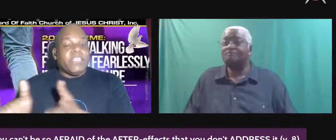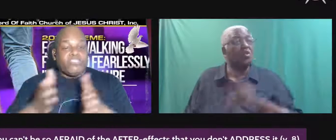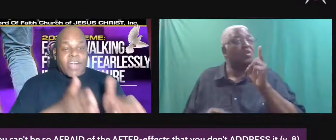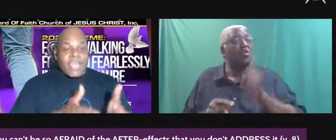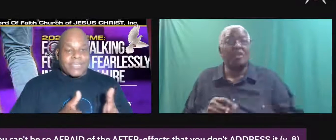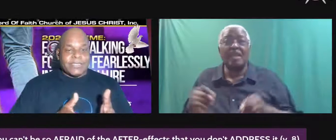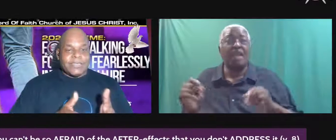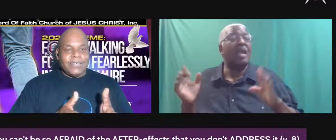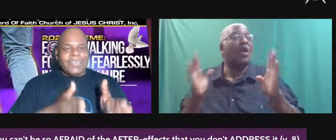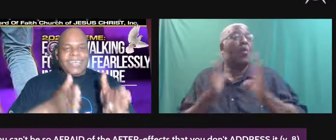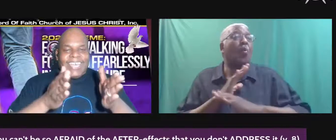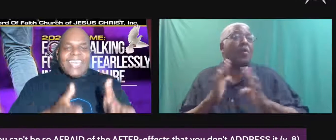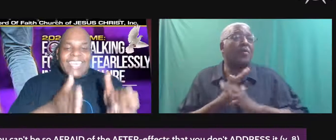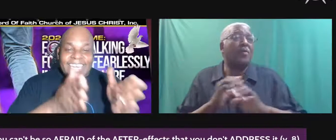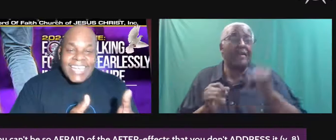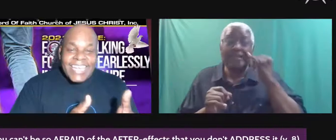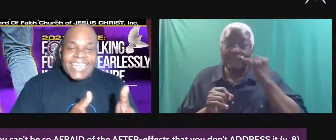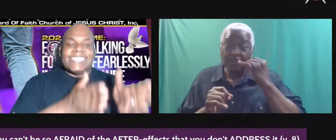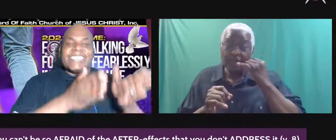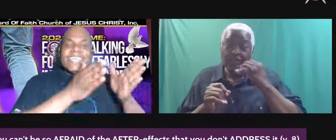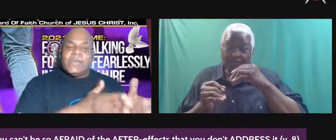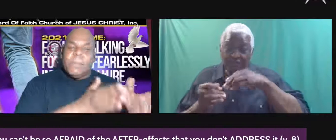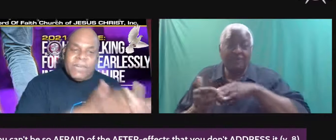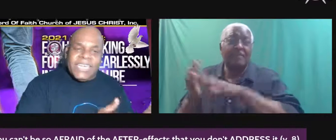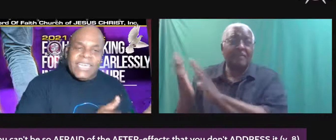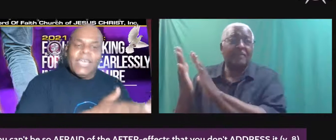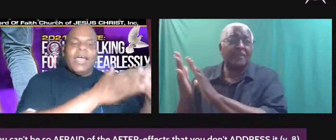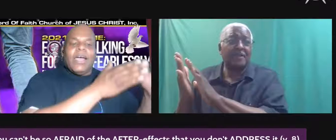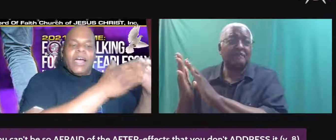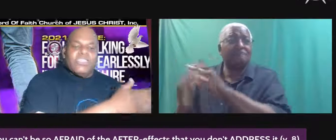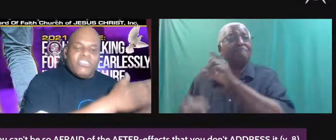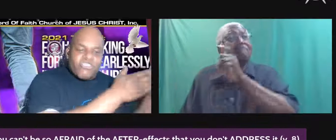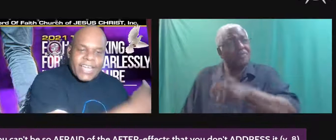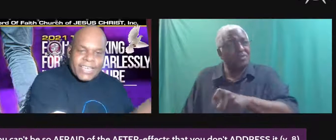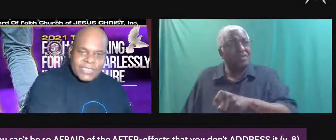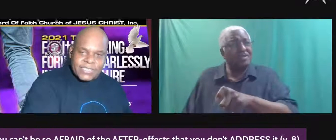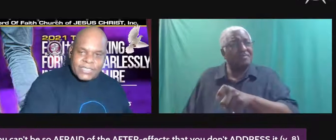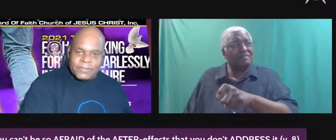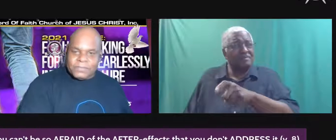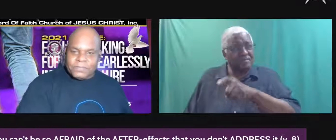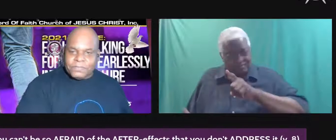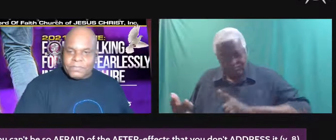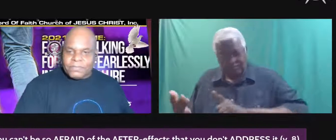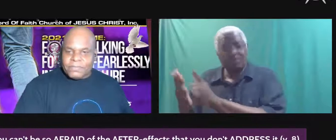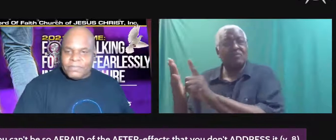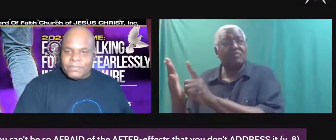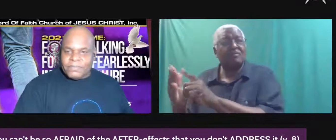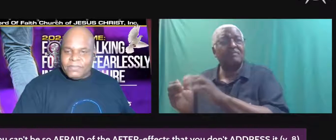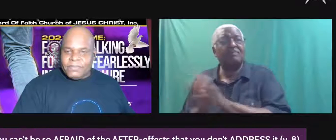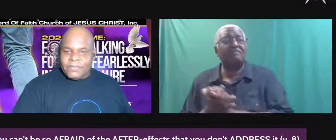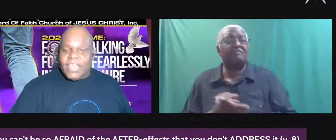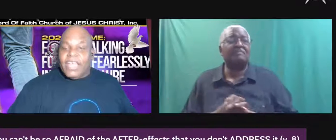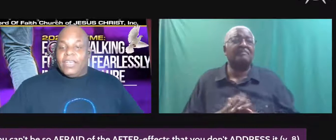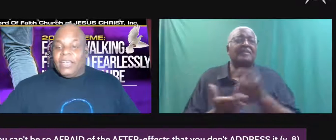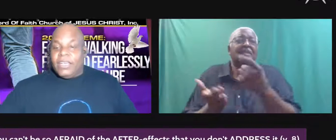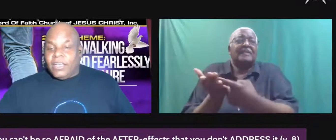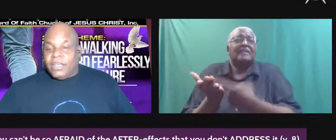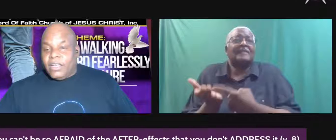needs to be addressed, it needs to be addressed.